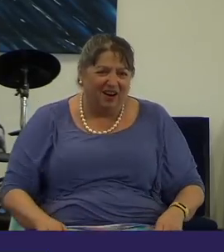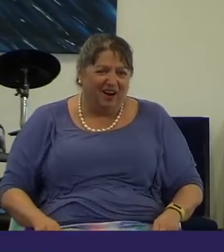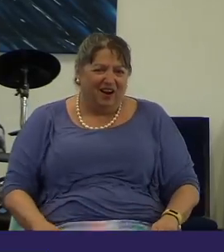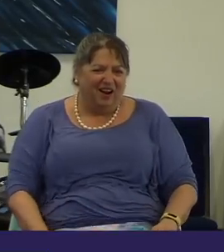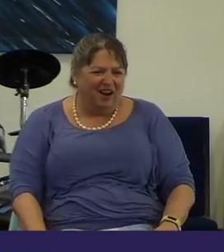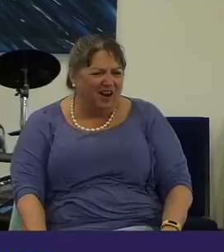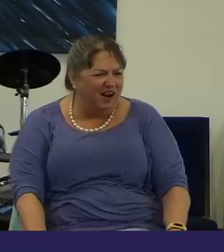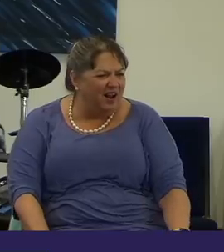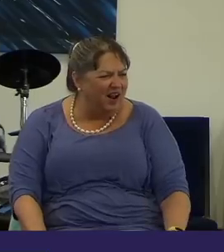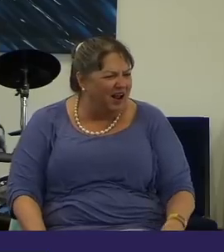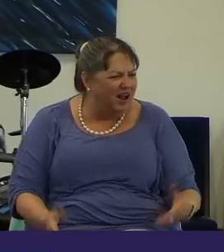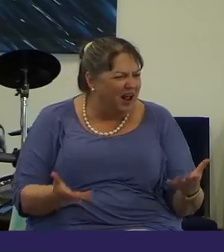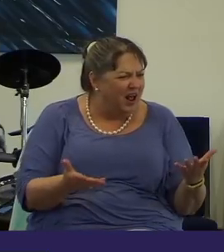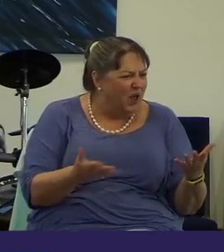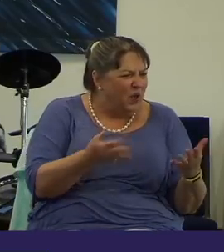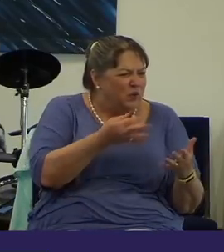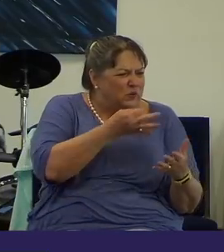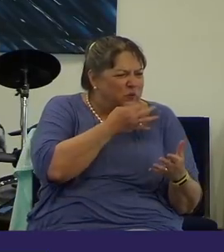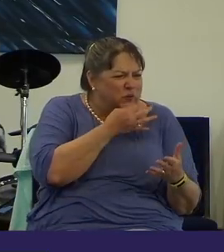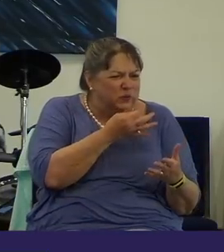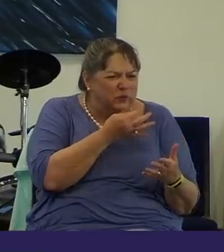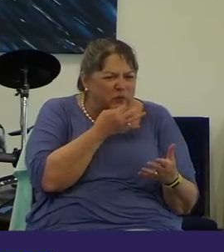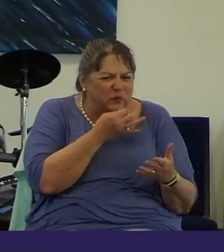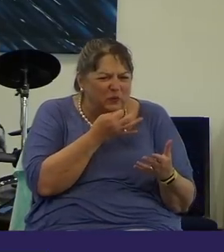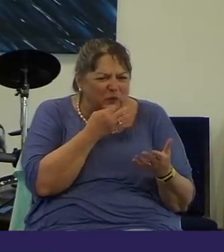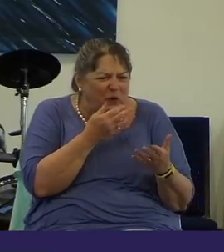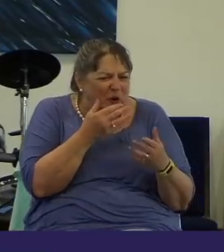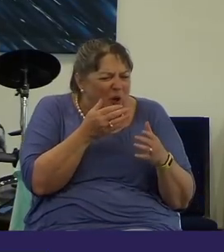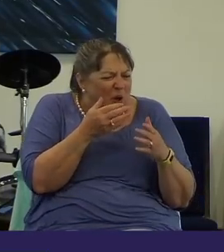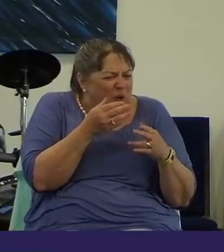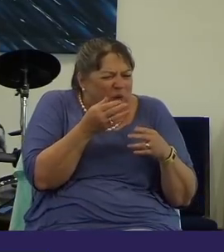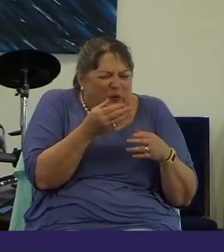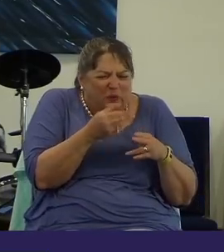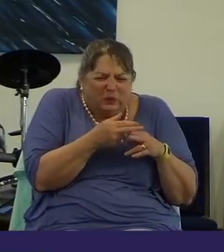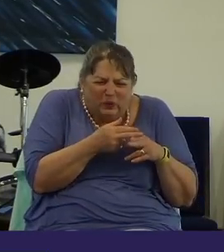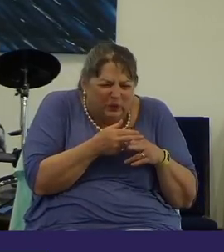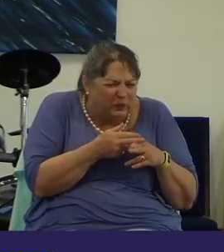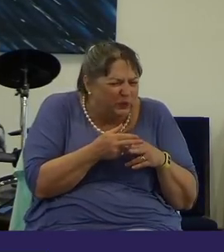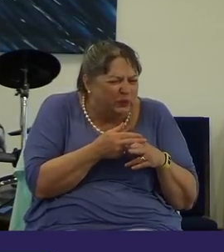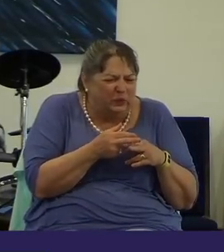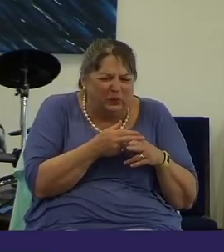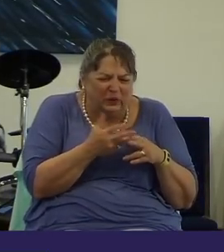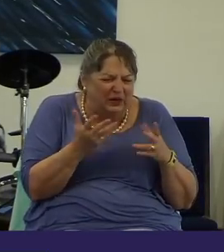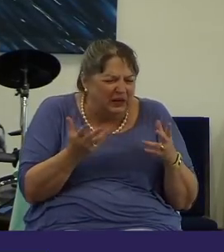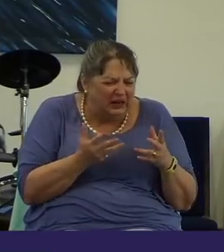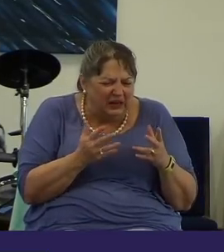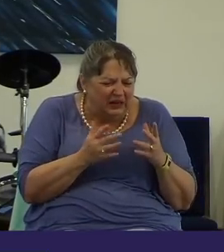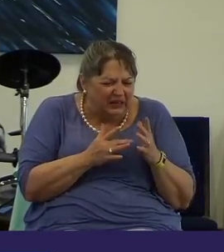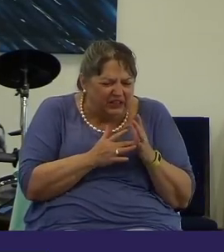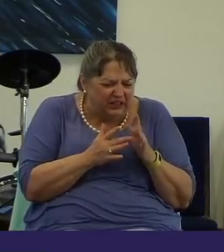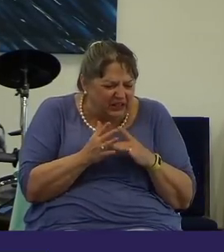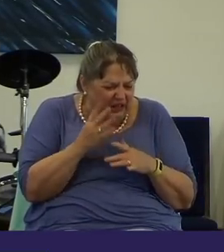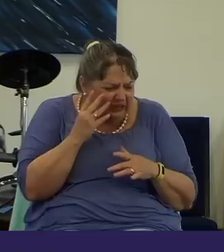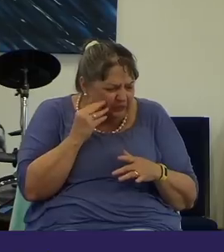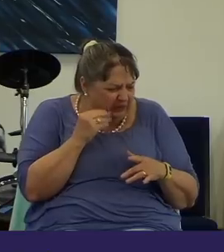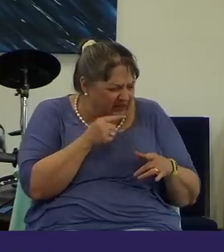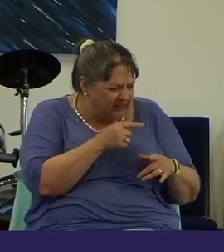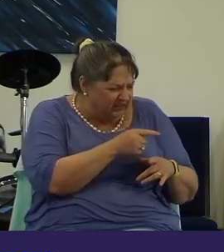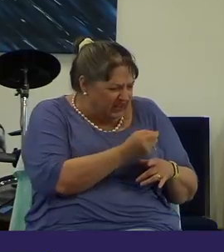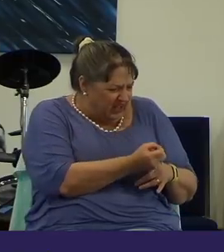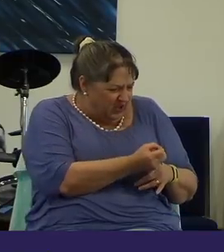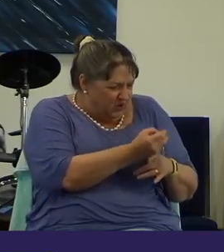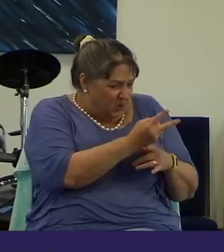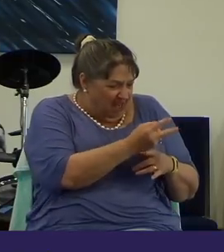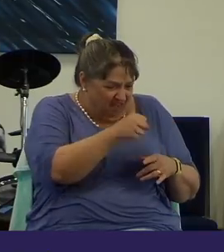And within hours, what happens is that Jesus he's betrayed and abandoned by his disciples, and then